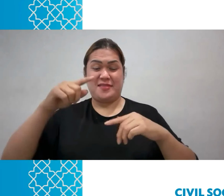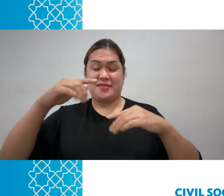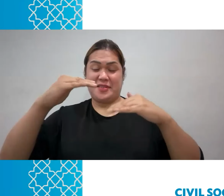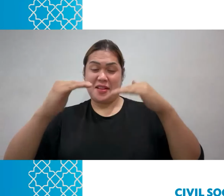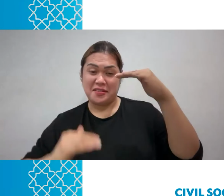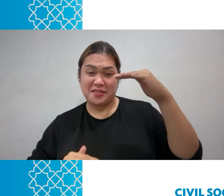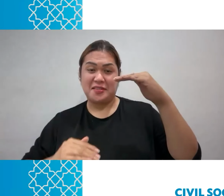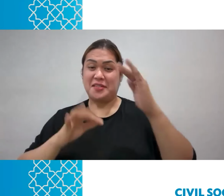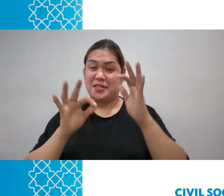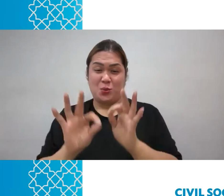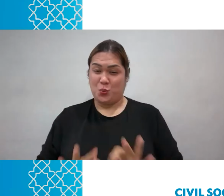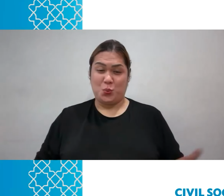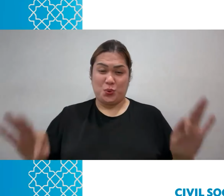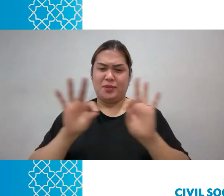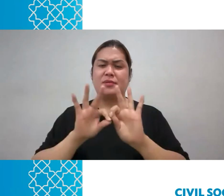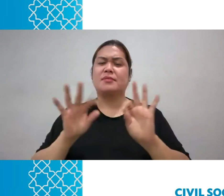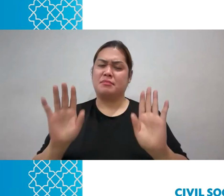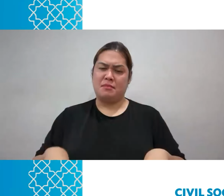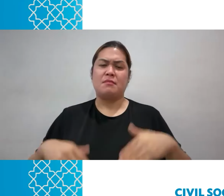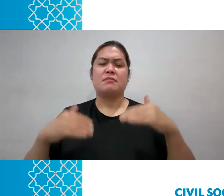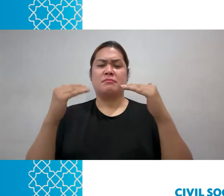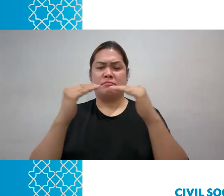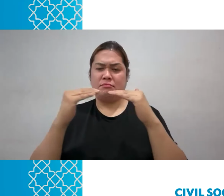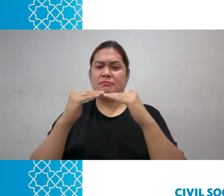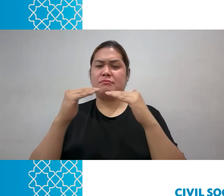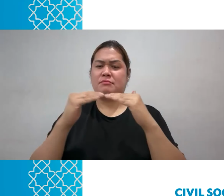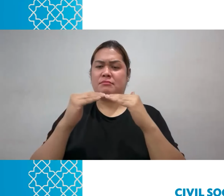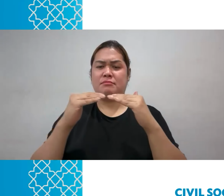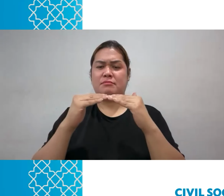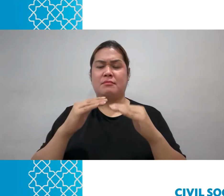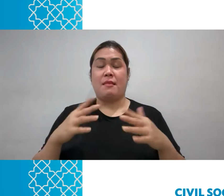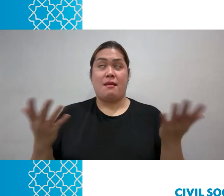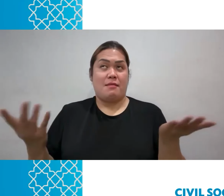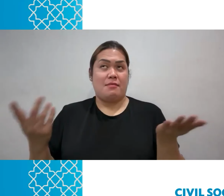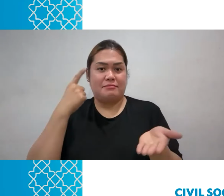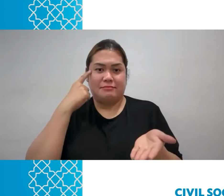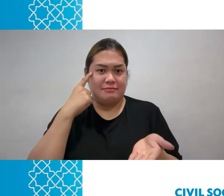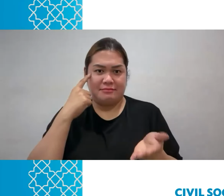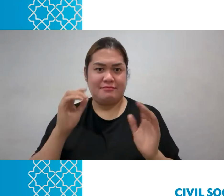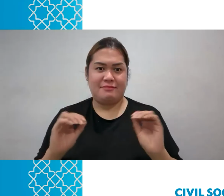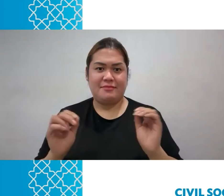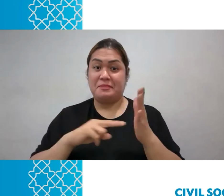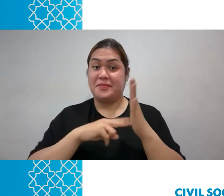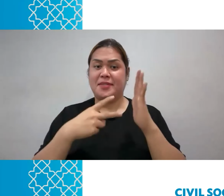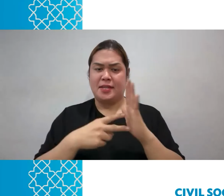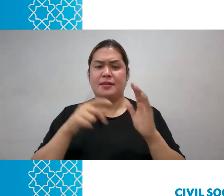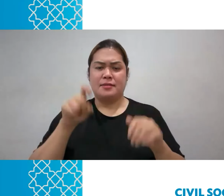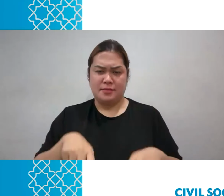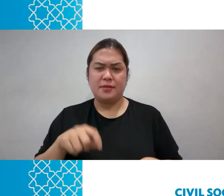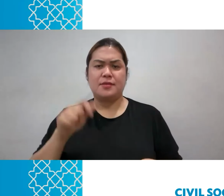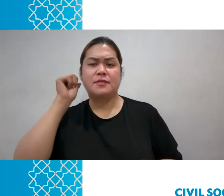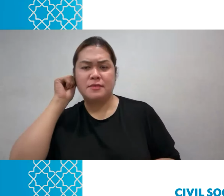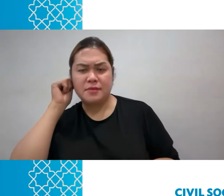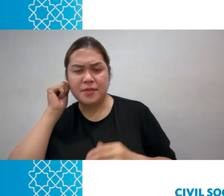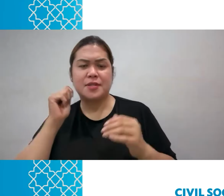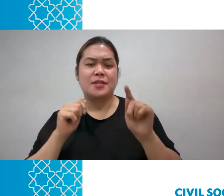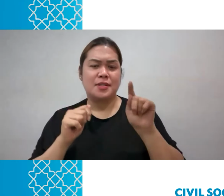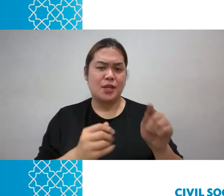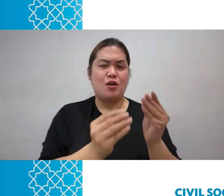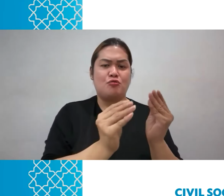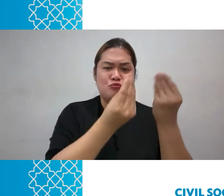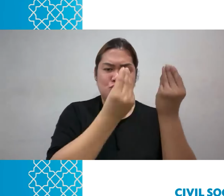as equal. So I don't think that you should definitely point out that they deserve a meaningful influence.